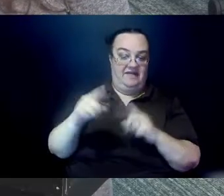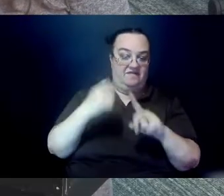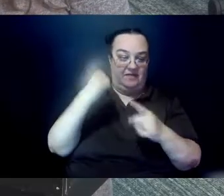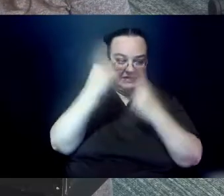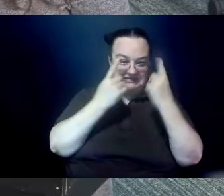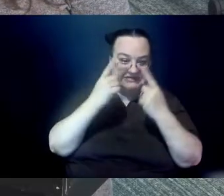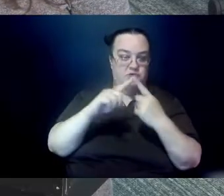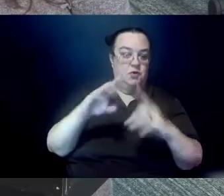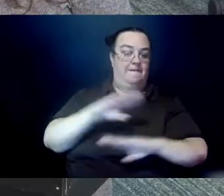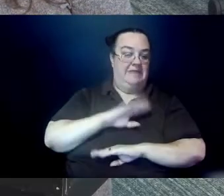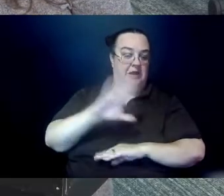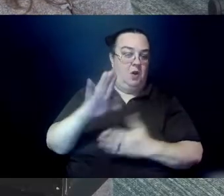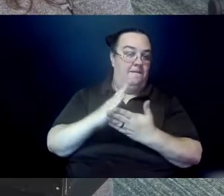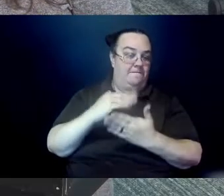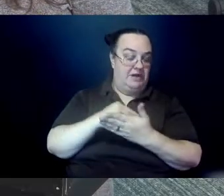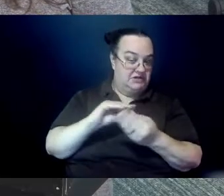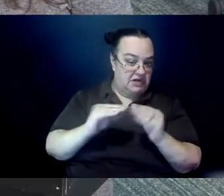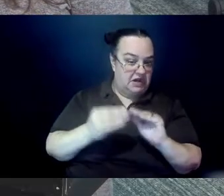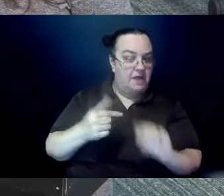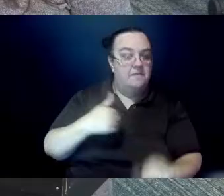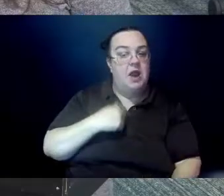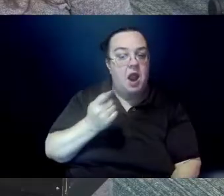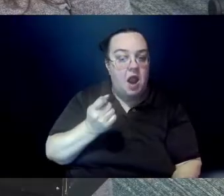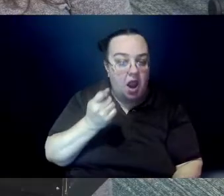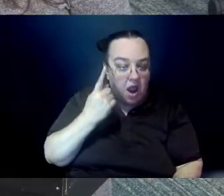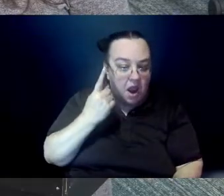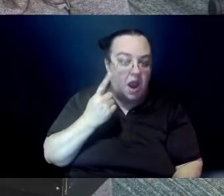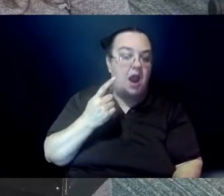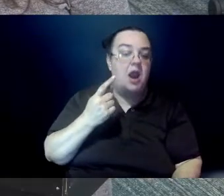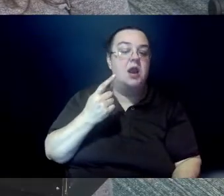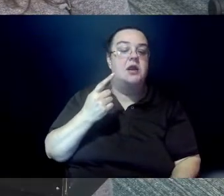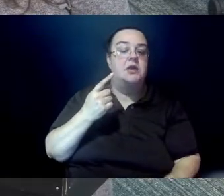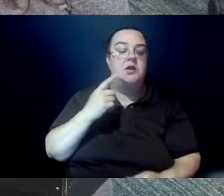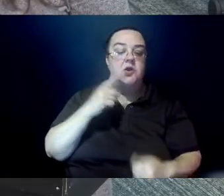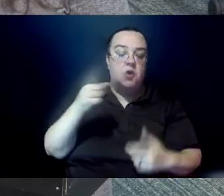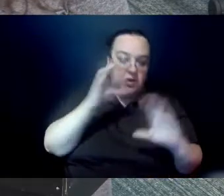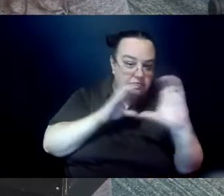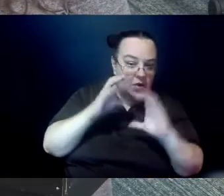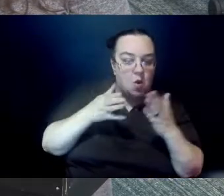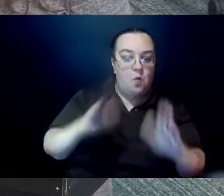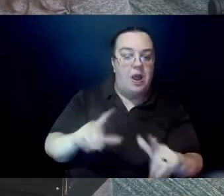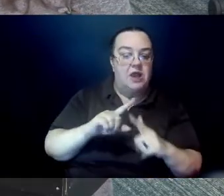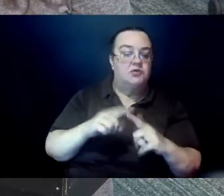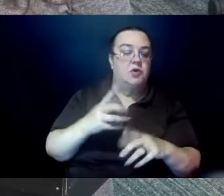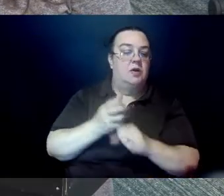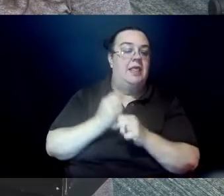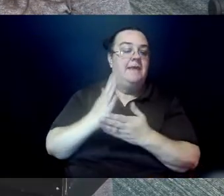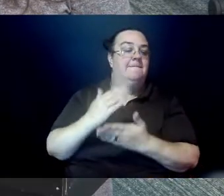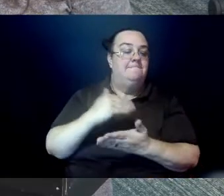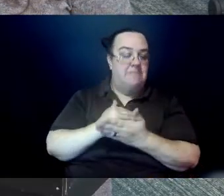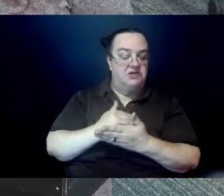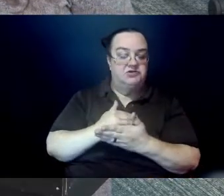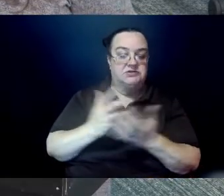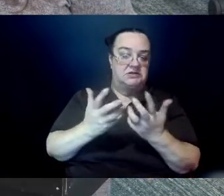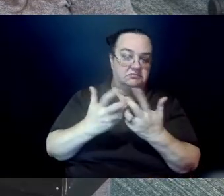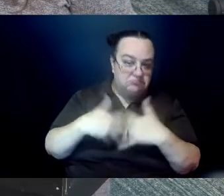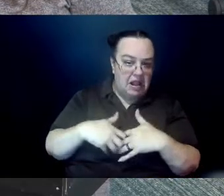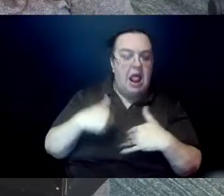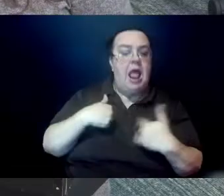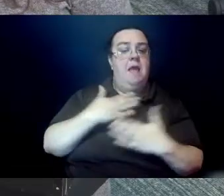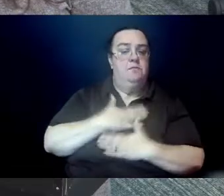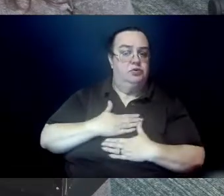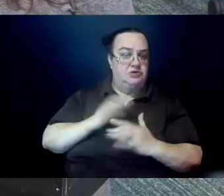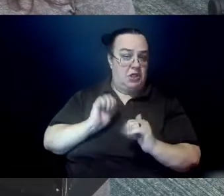budget numbers. I understand you're exploring ways to bring the budget into line, and I appreciate the challenges you're facing.